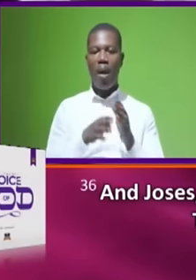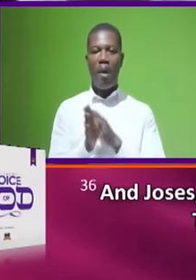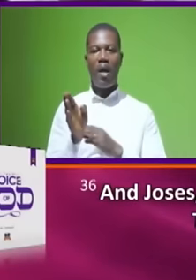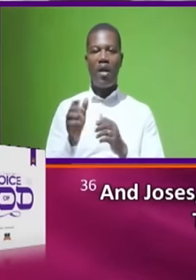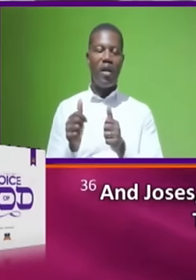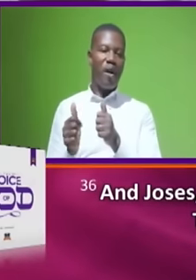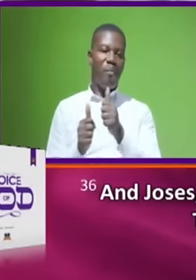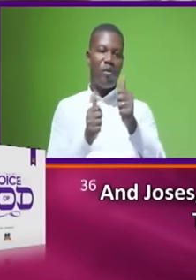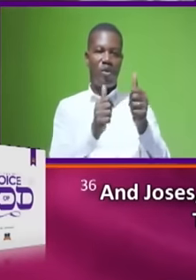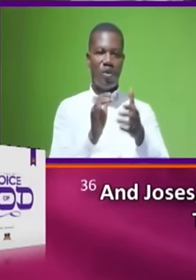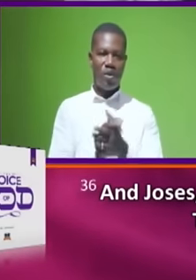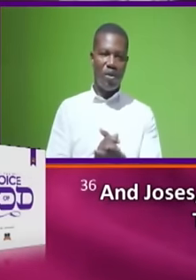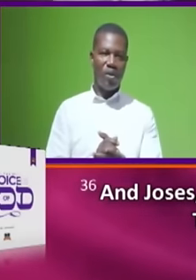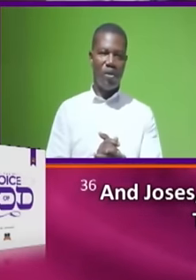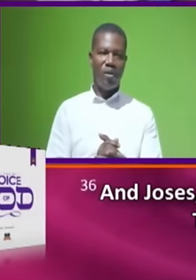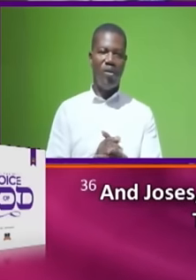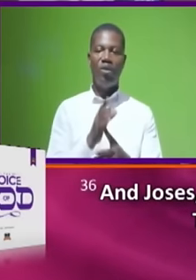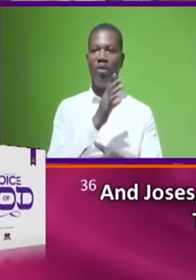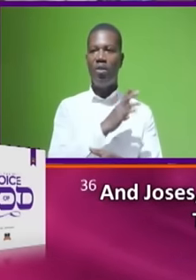Who by the apostles.